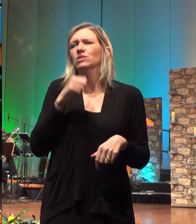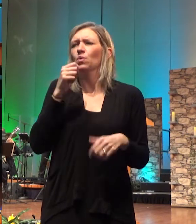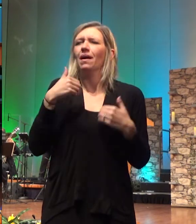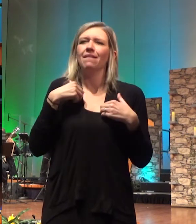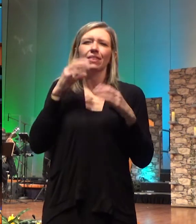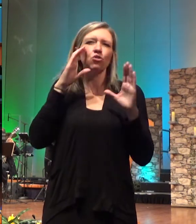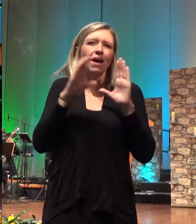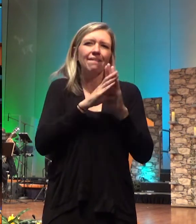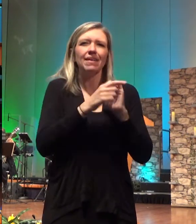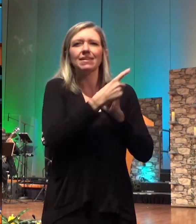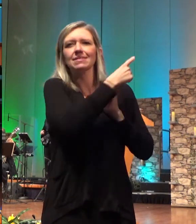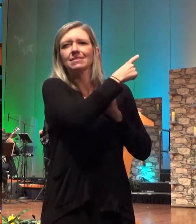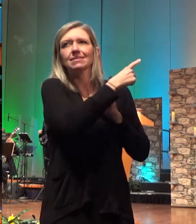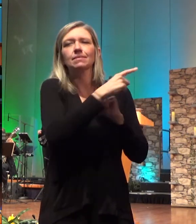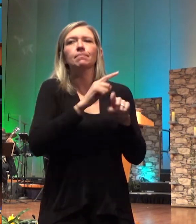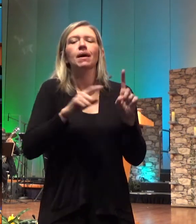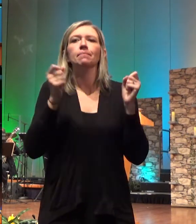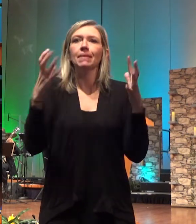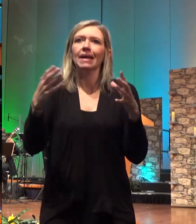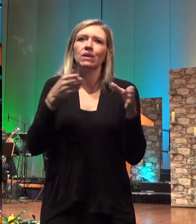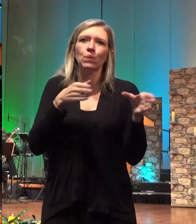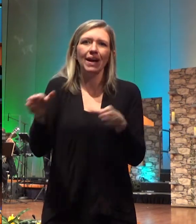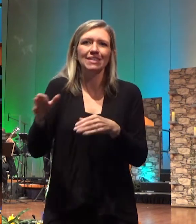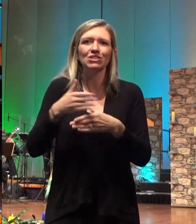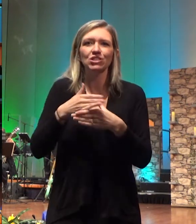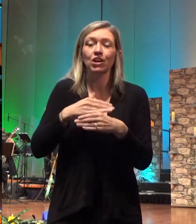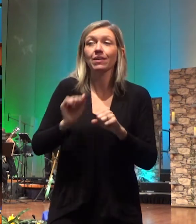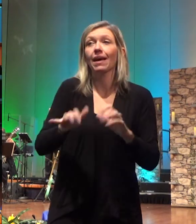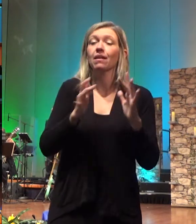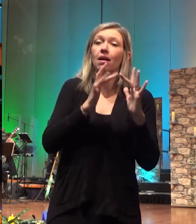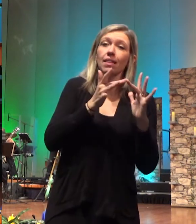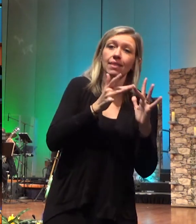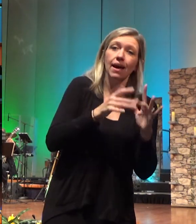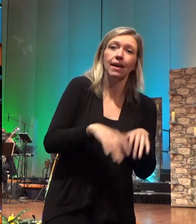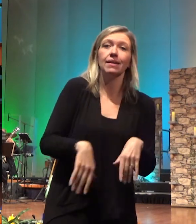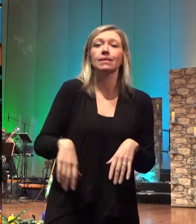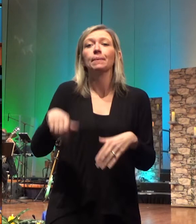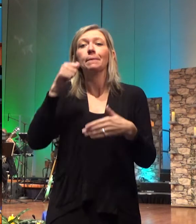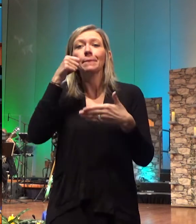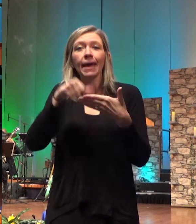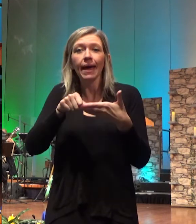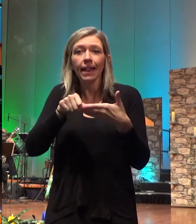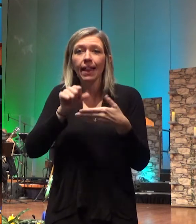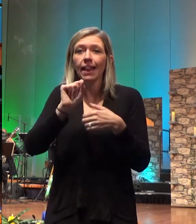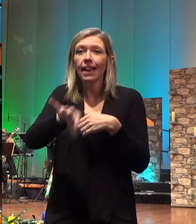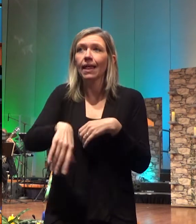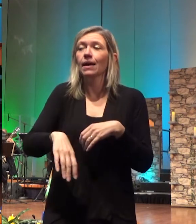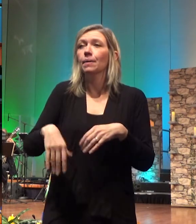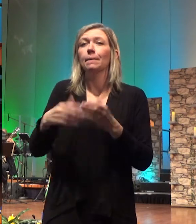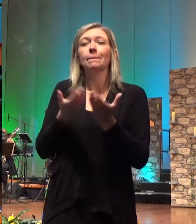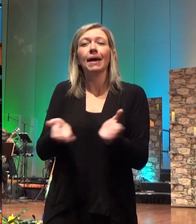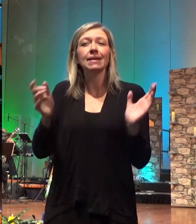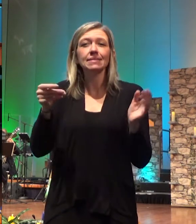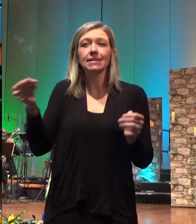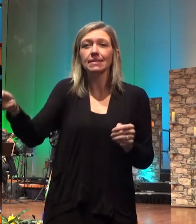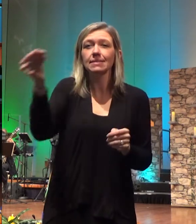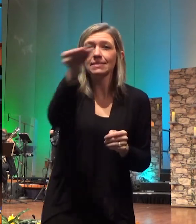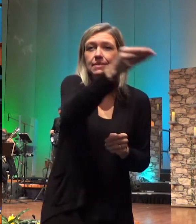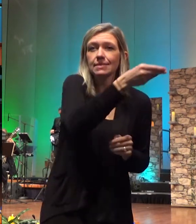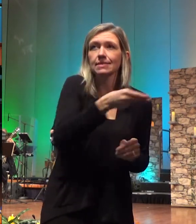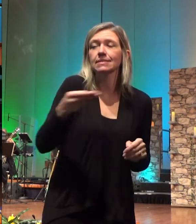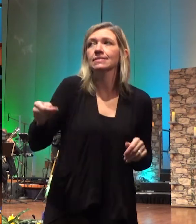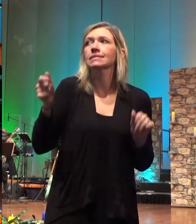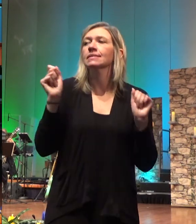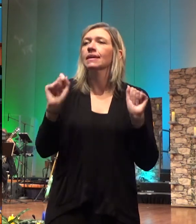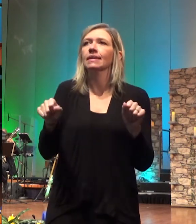graphics, just remember there are many ways to share. You can do it online, by mail. The baskets are coming around as the ushers take their places. You